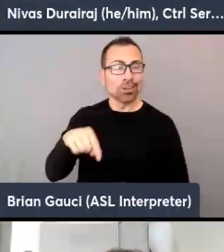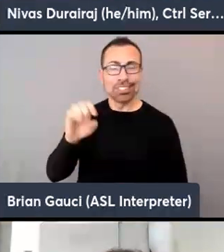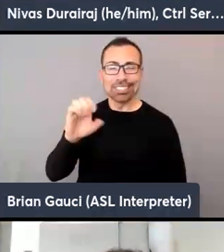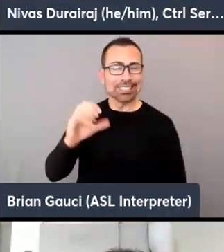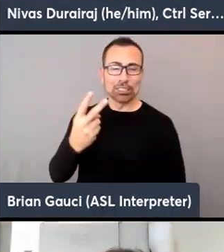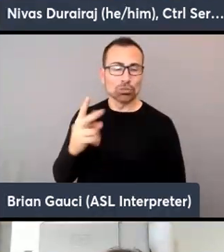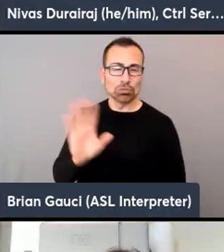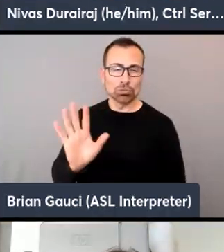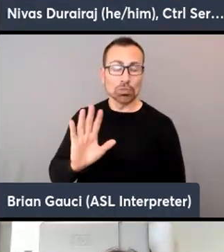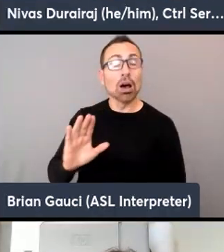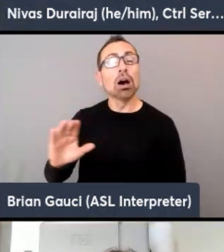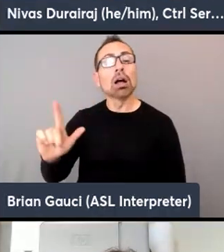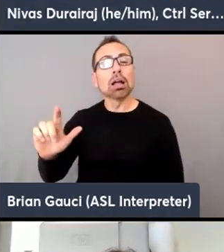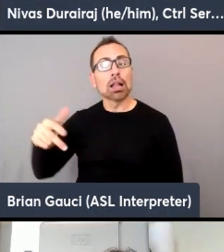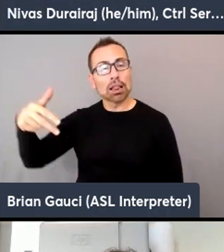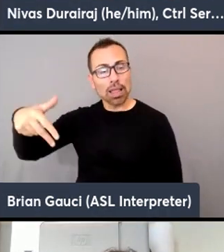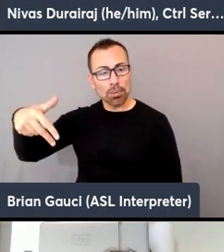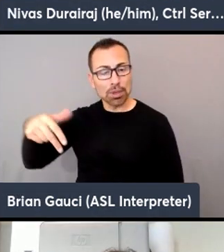the website.